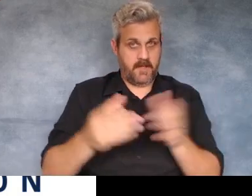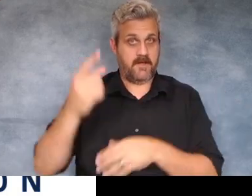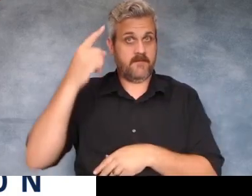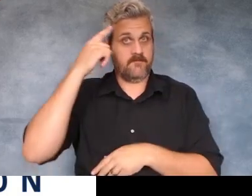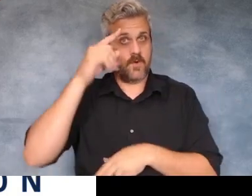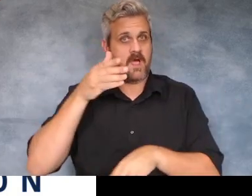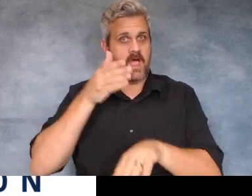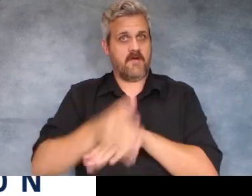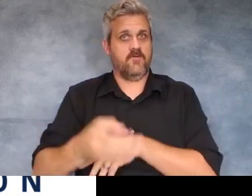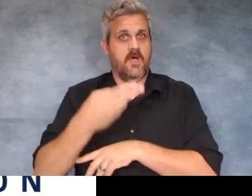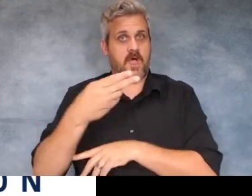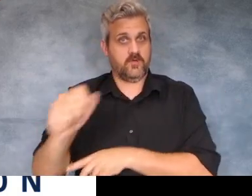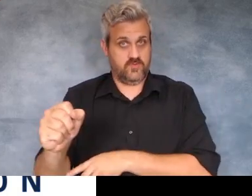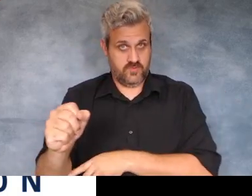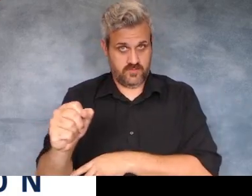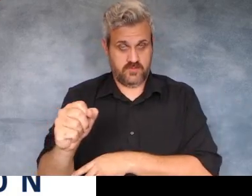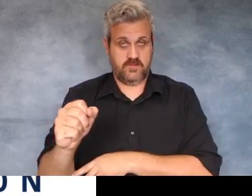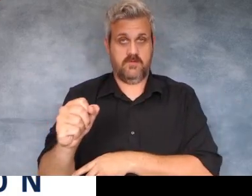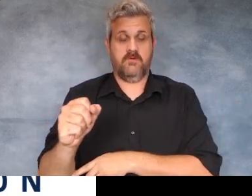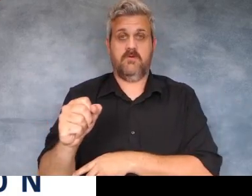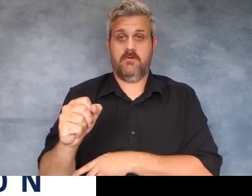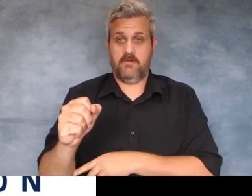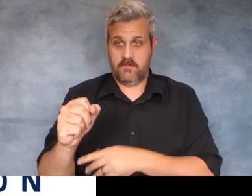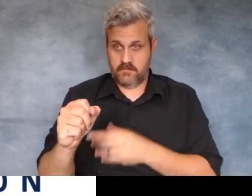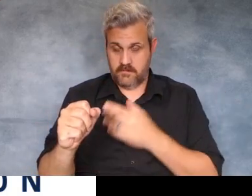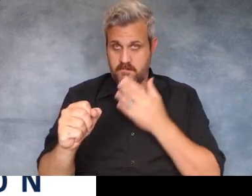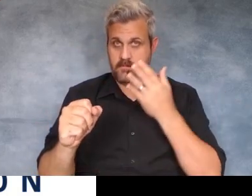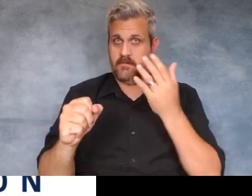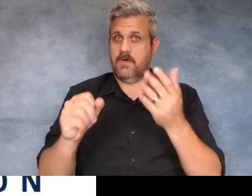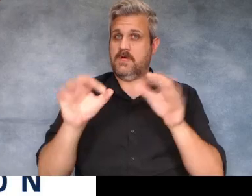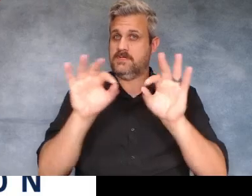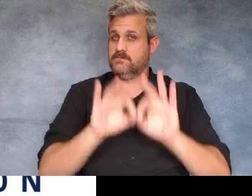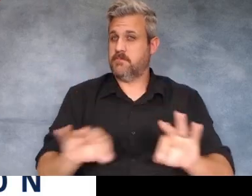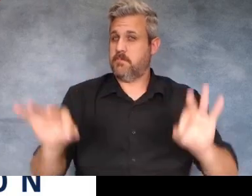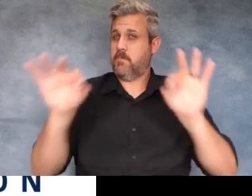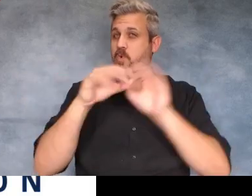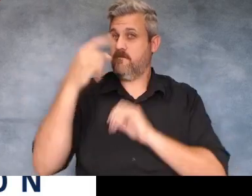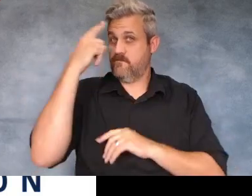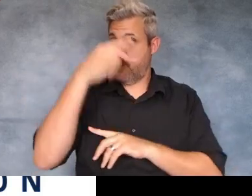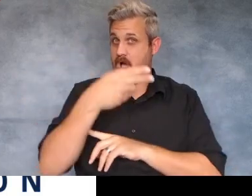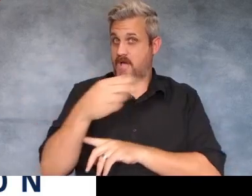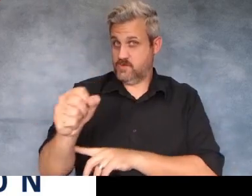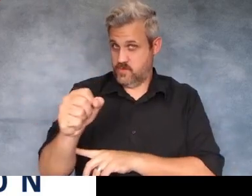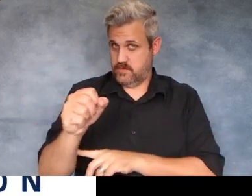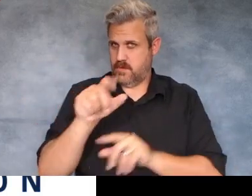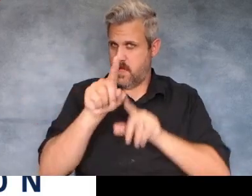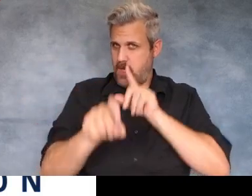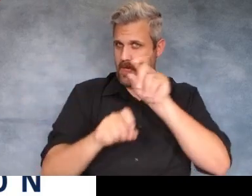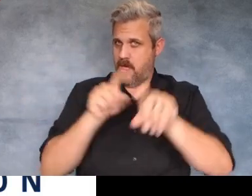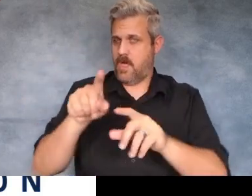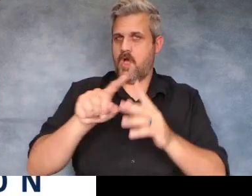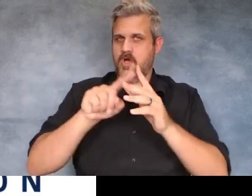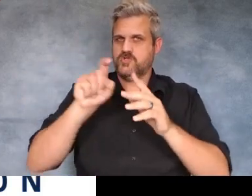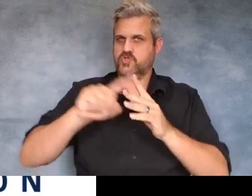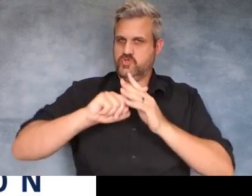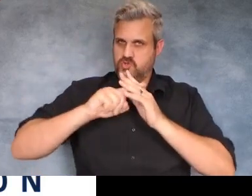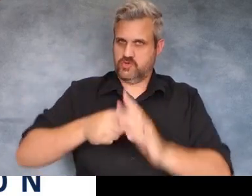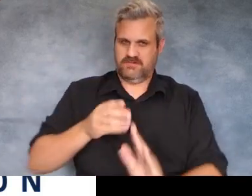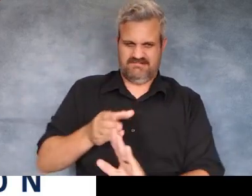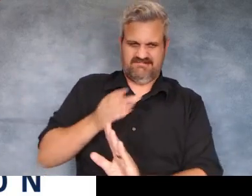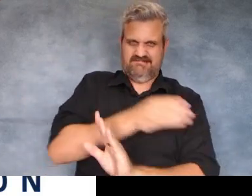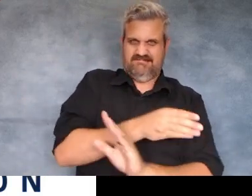school. While these questions become especially important in high school, you should begin these discussions no later than middle